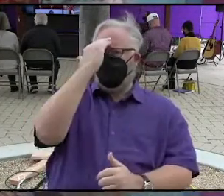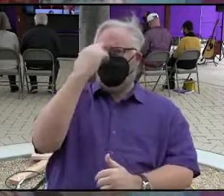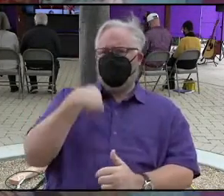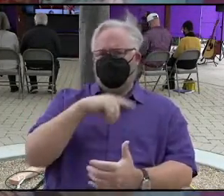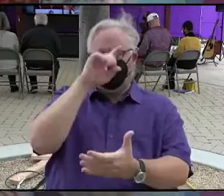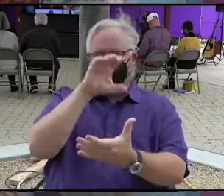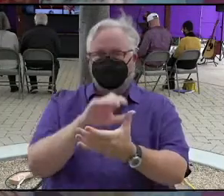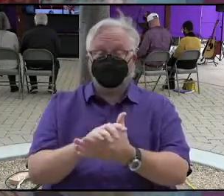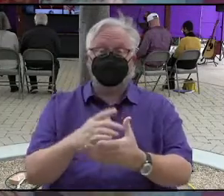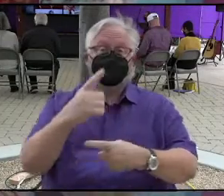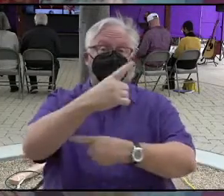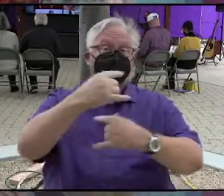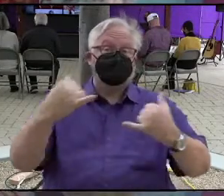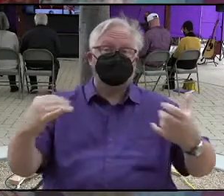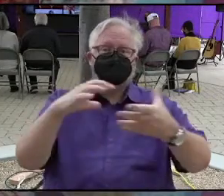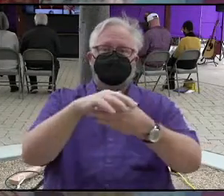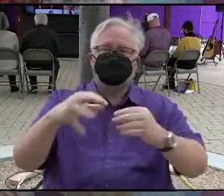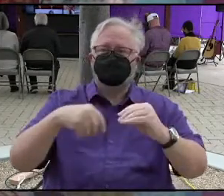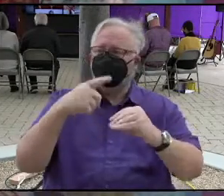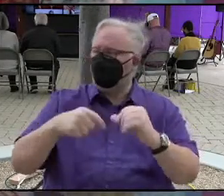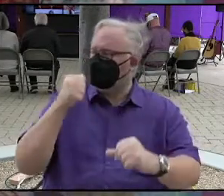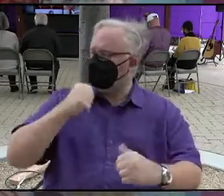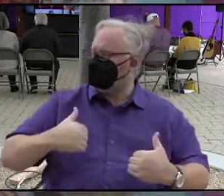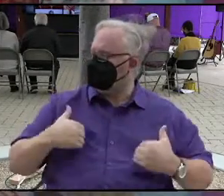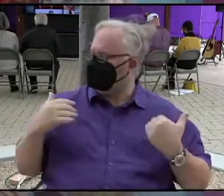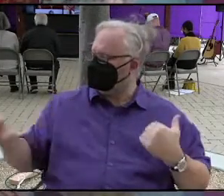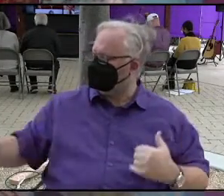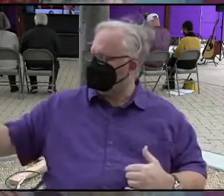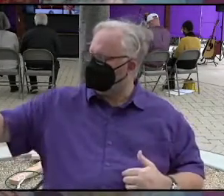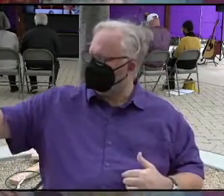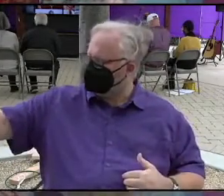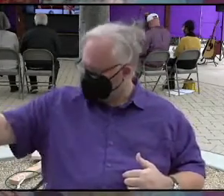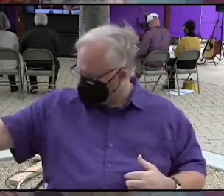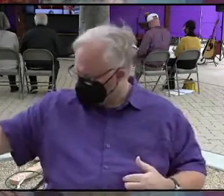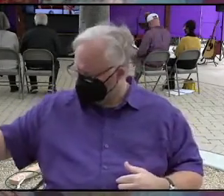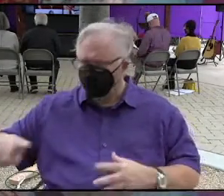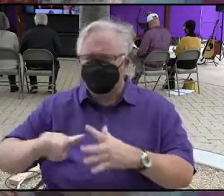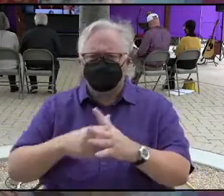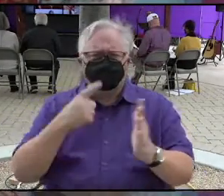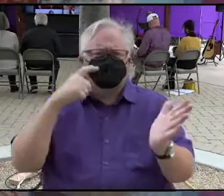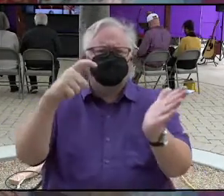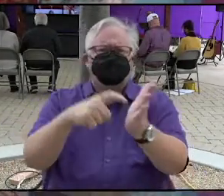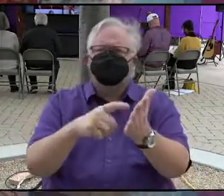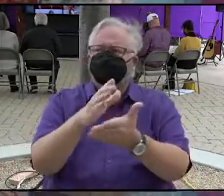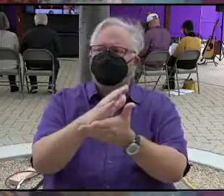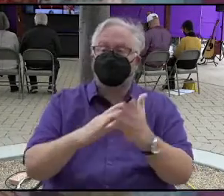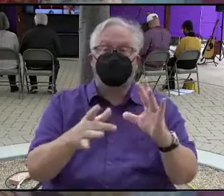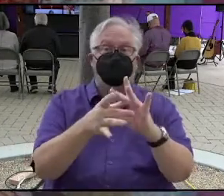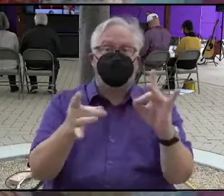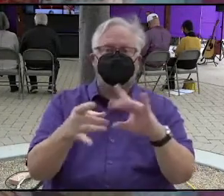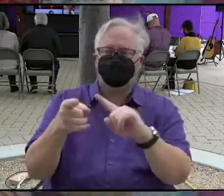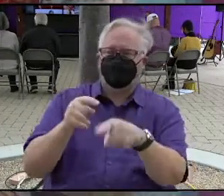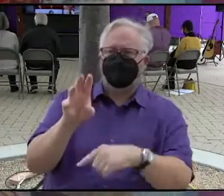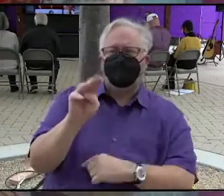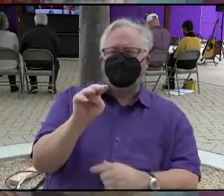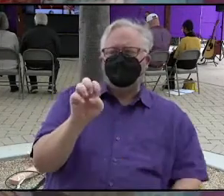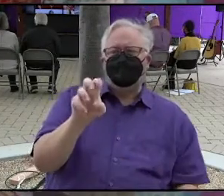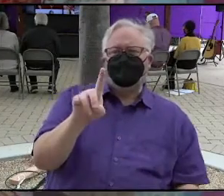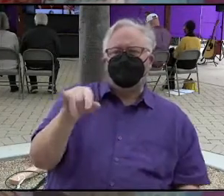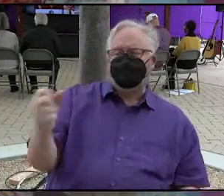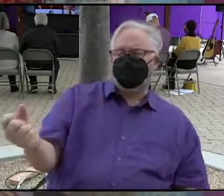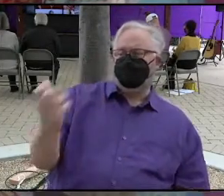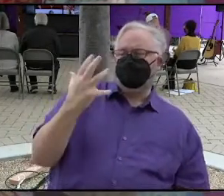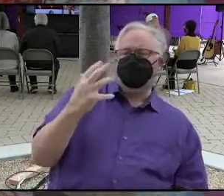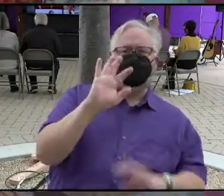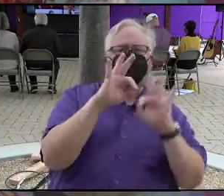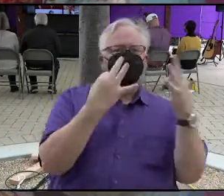our story today is about a young girl who sees how some of those messages are presented to her by the media, her family, and